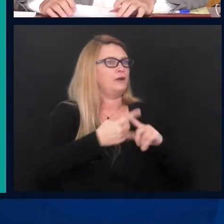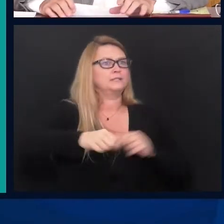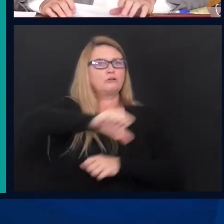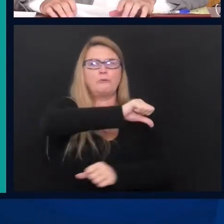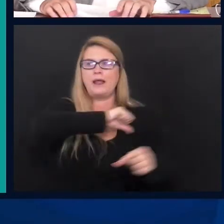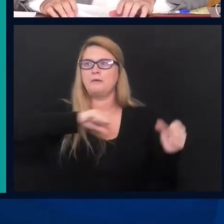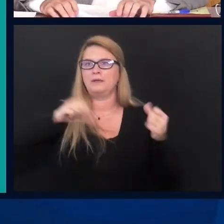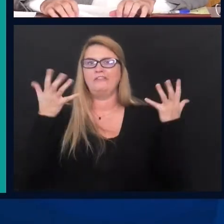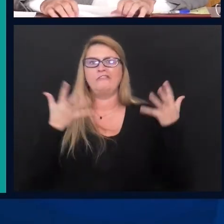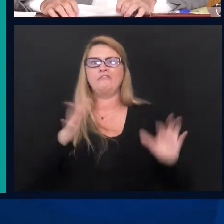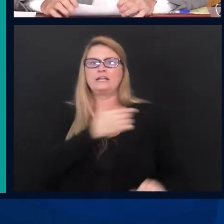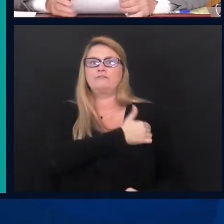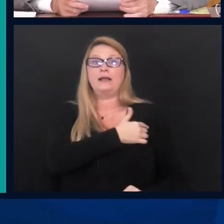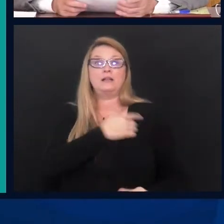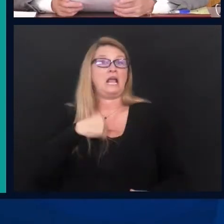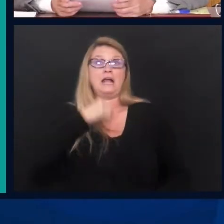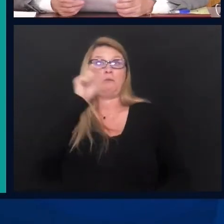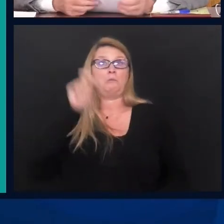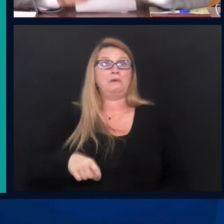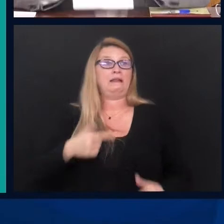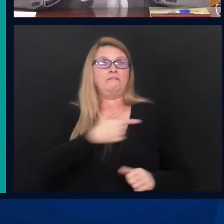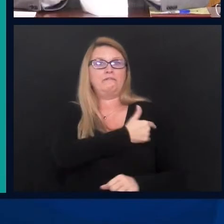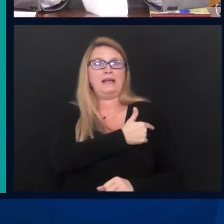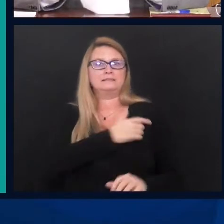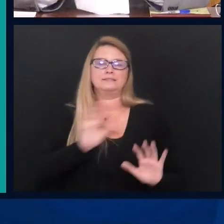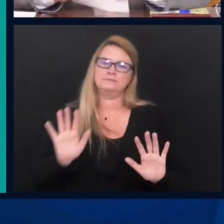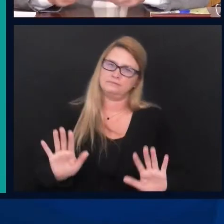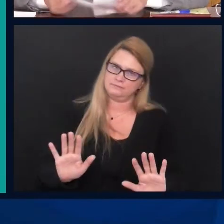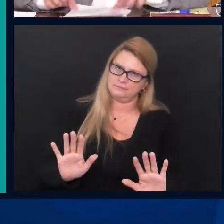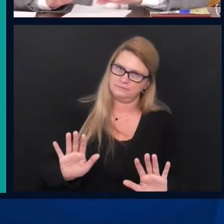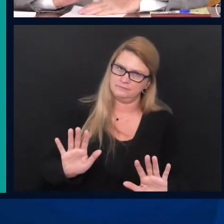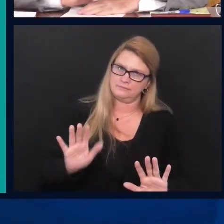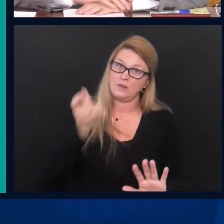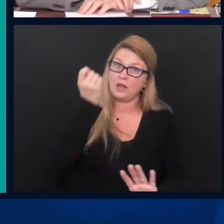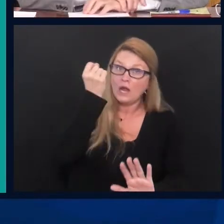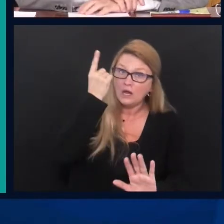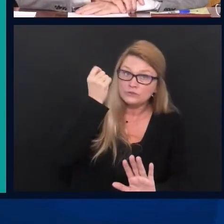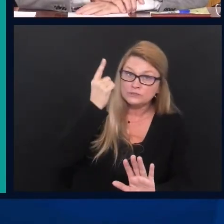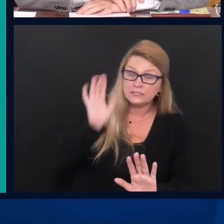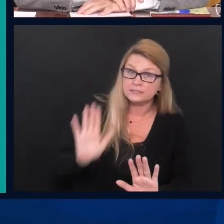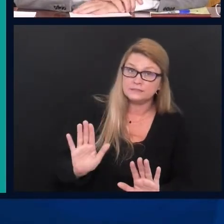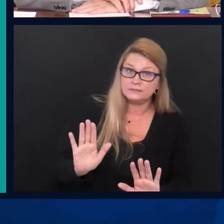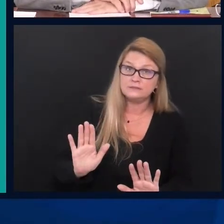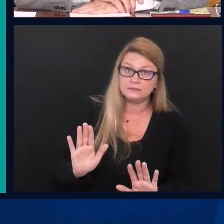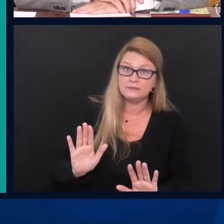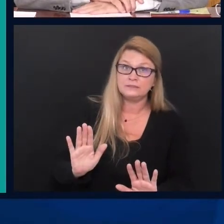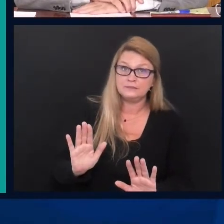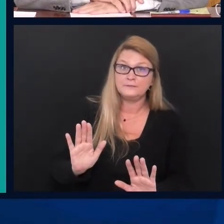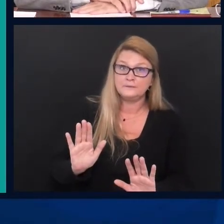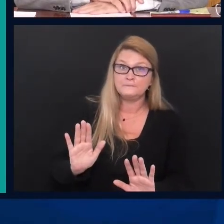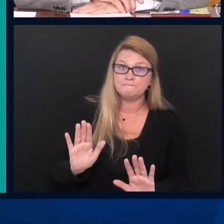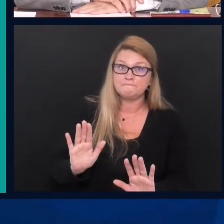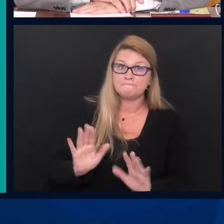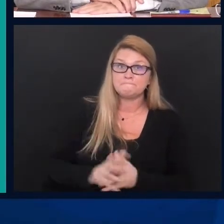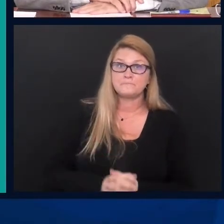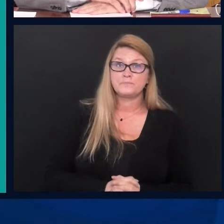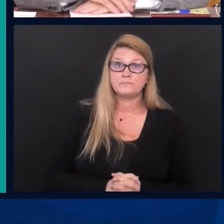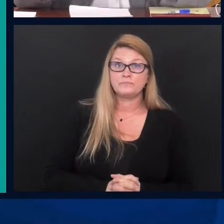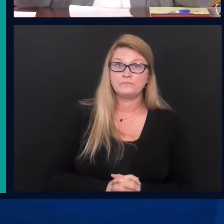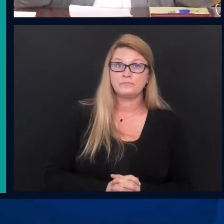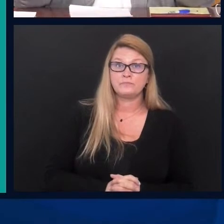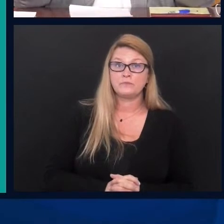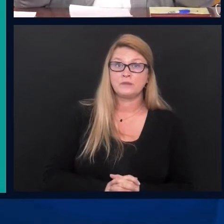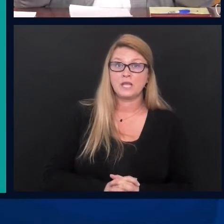and I'm good to not take it. Now, just think about that. Think about just what you just said.